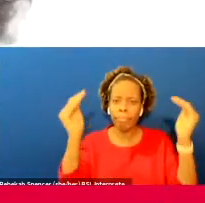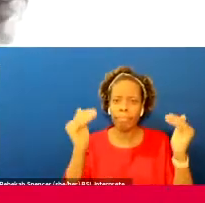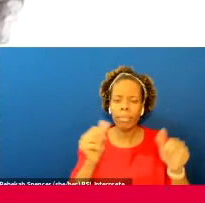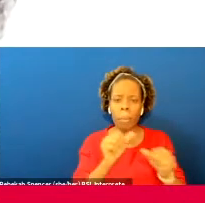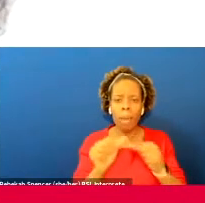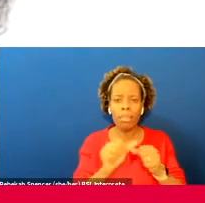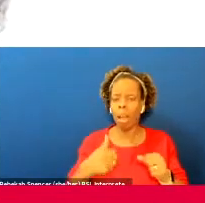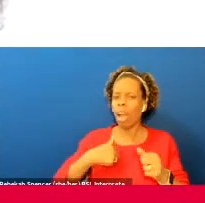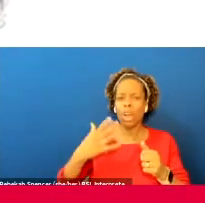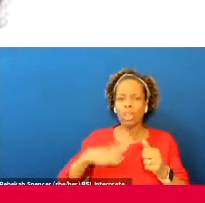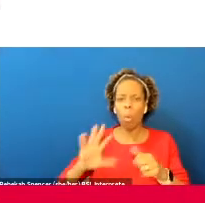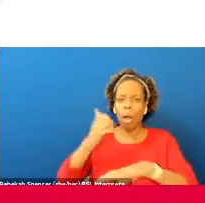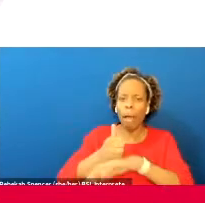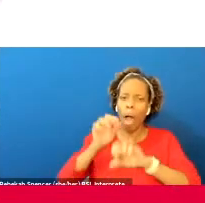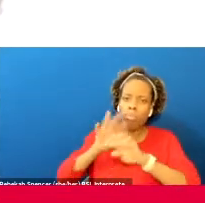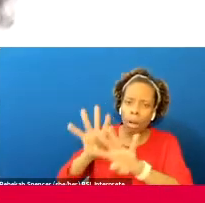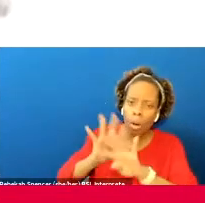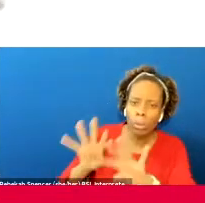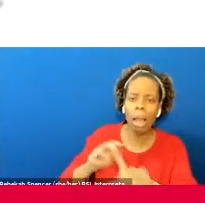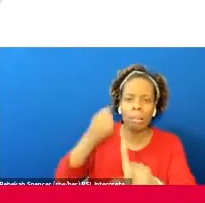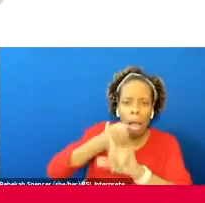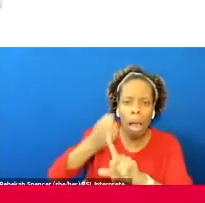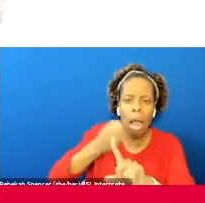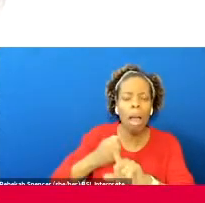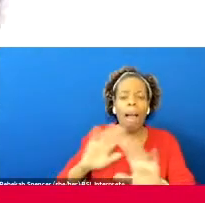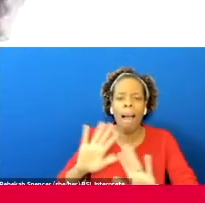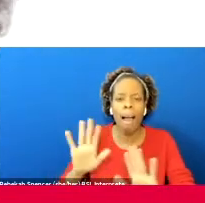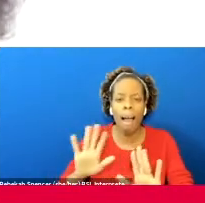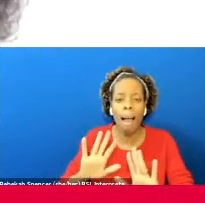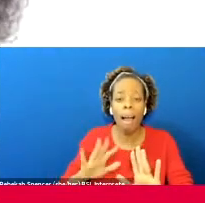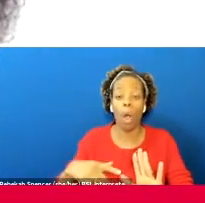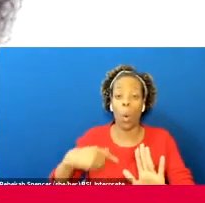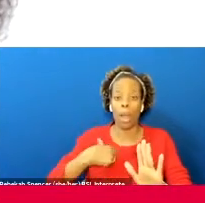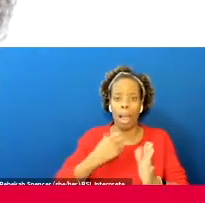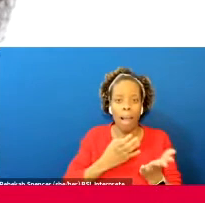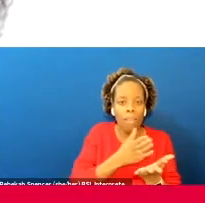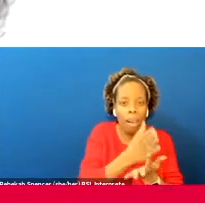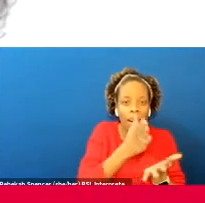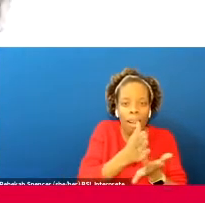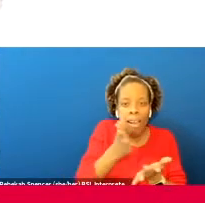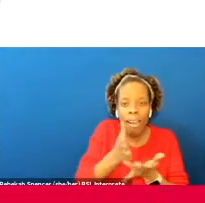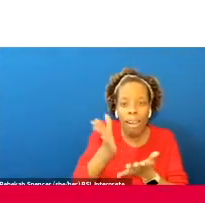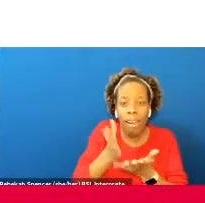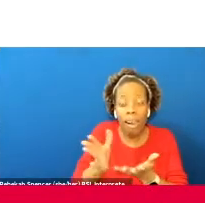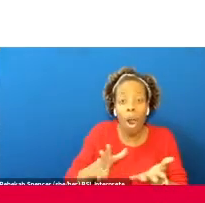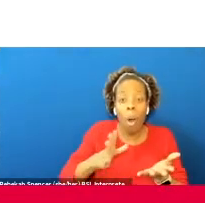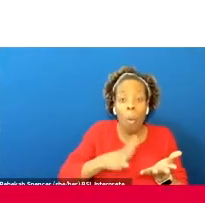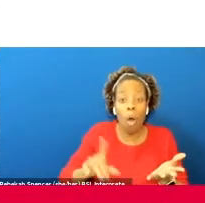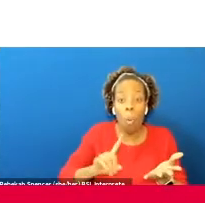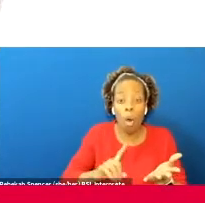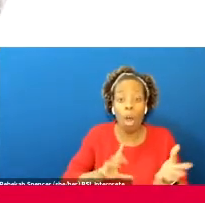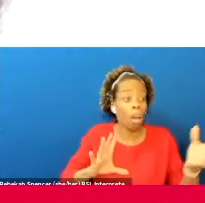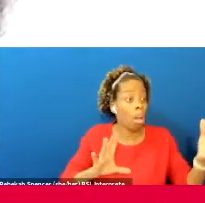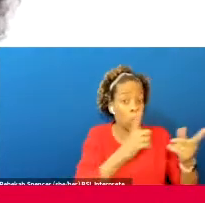and going to them themselves, right? So we are working in a myriad of ways to end the ties between the arms trade